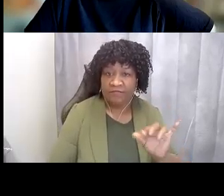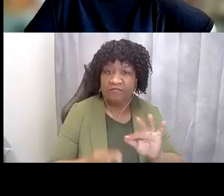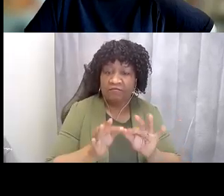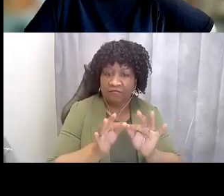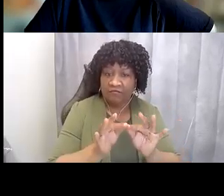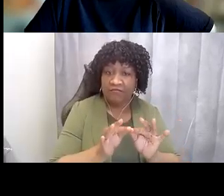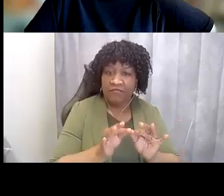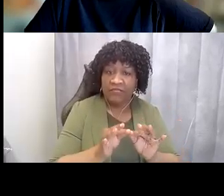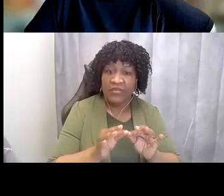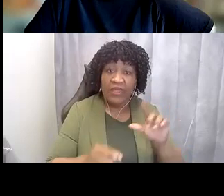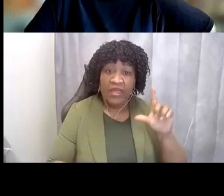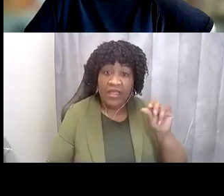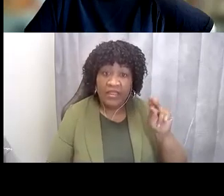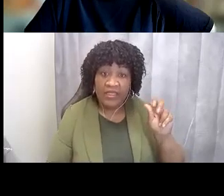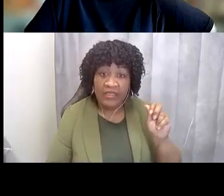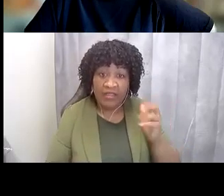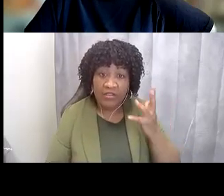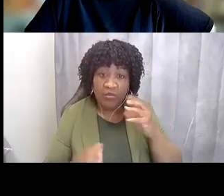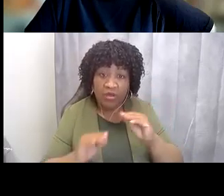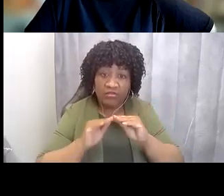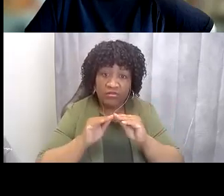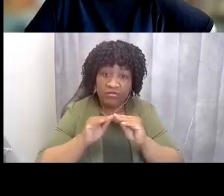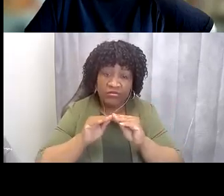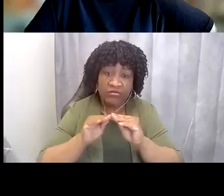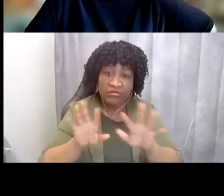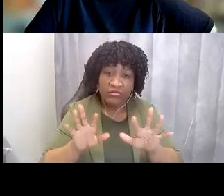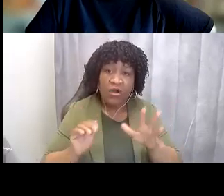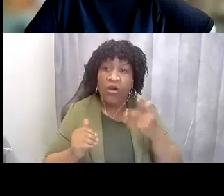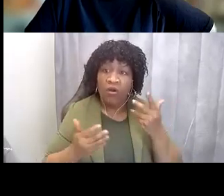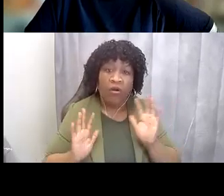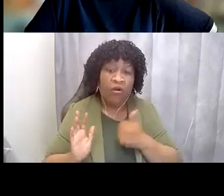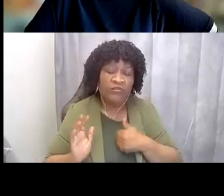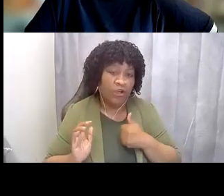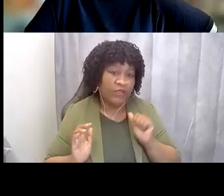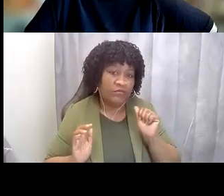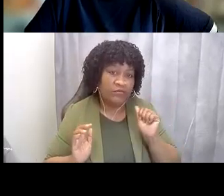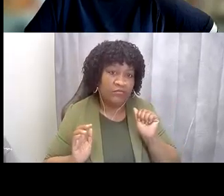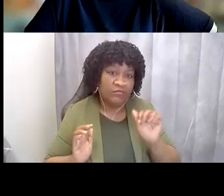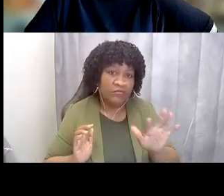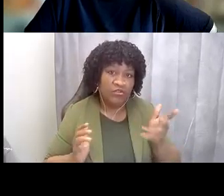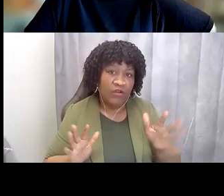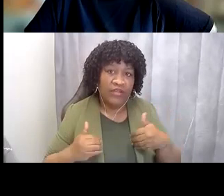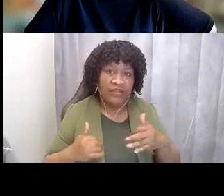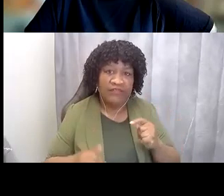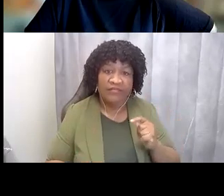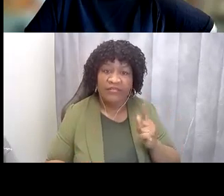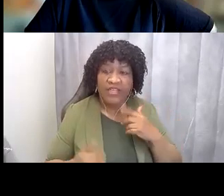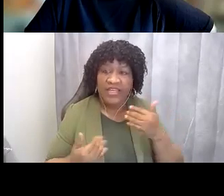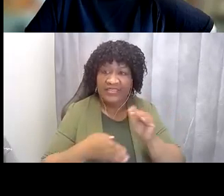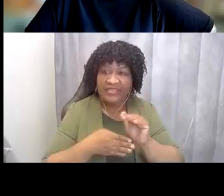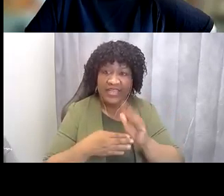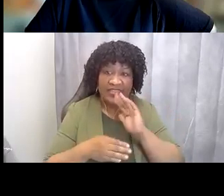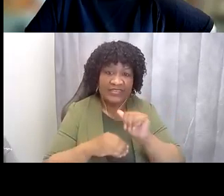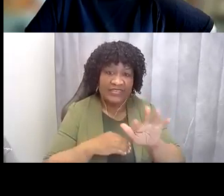And Lena, if you want to get this out quicker, oh, I sent it to you, never mind. I was going to say, because it's tonight and we're not sending it out